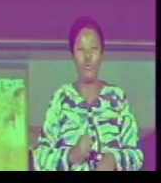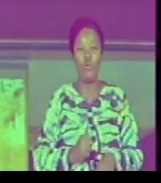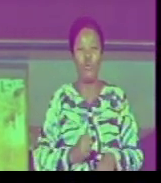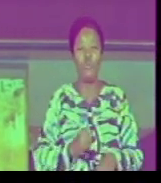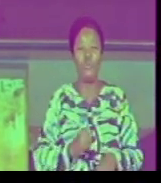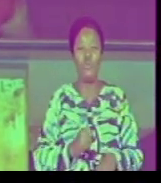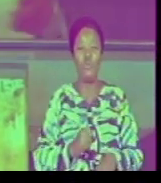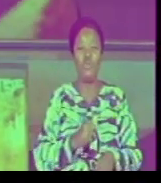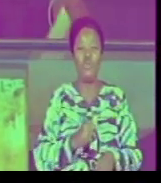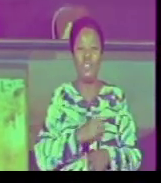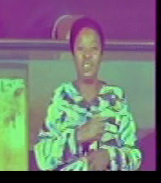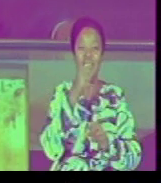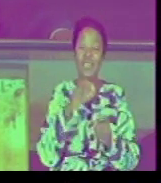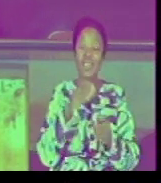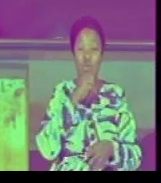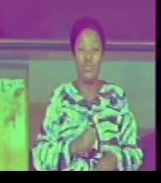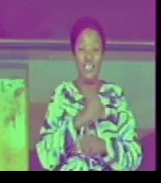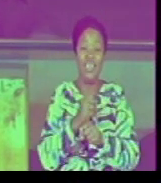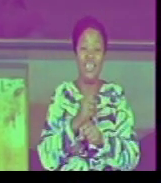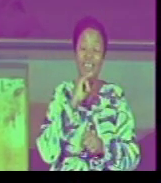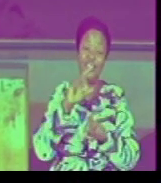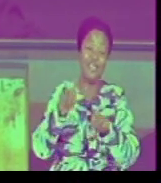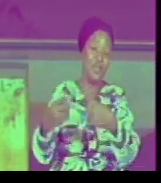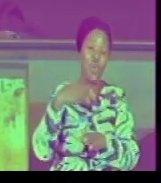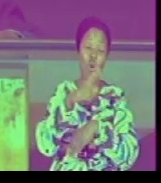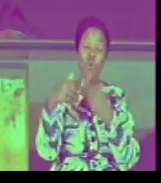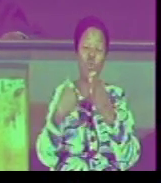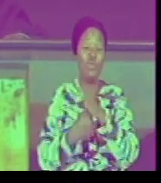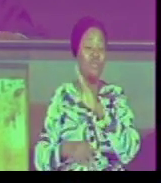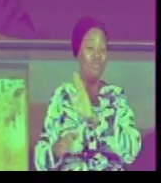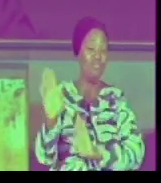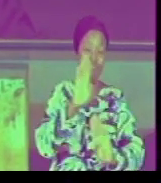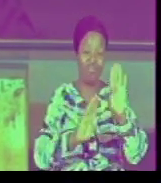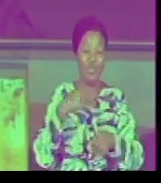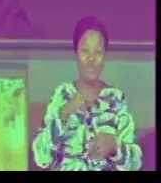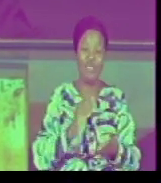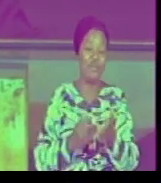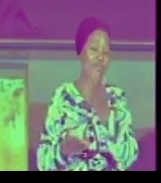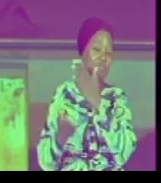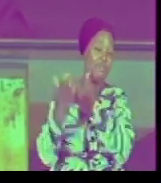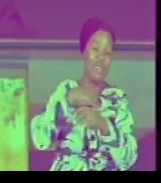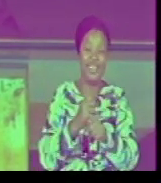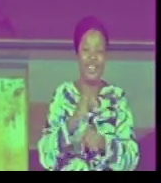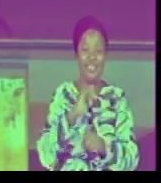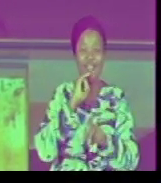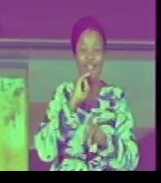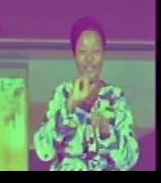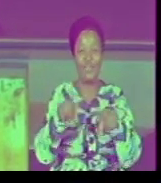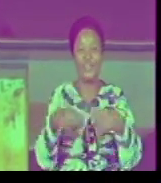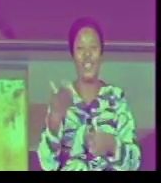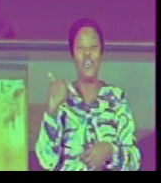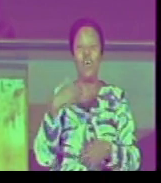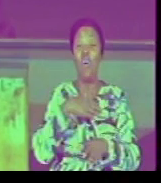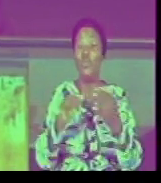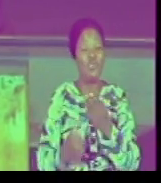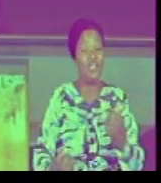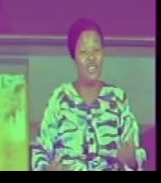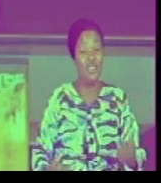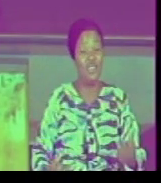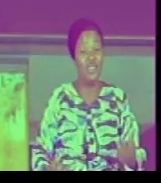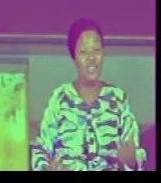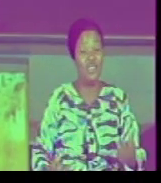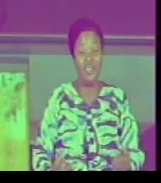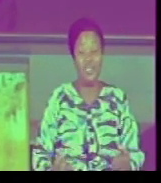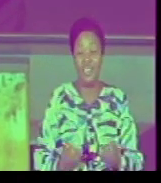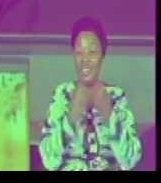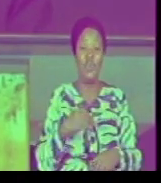is gone, all the trouble of the past year gone. All those challenges of the last year